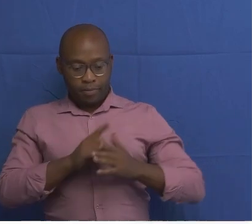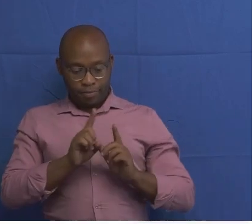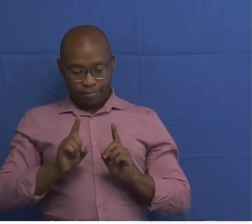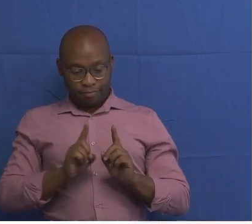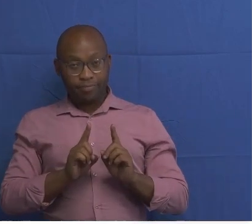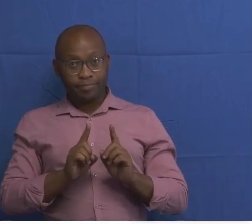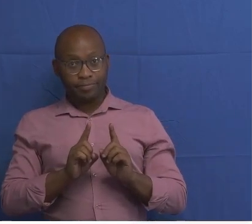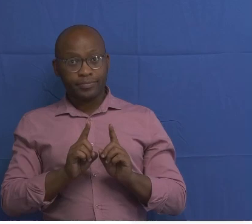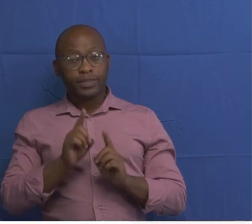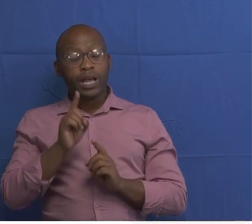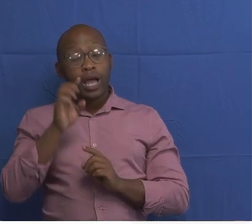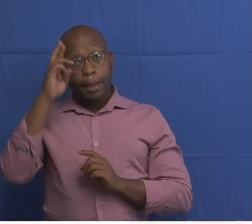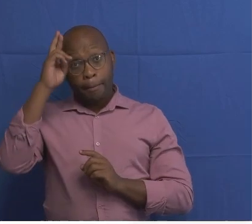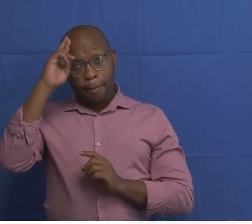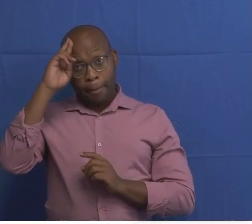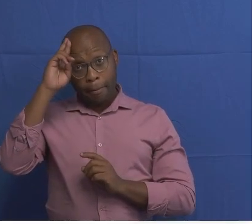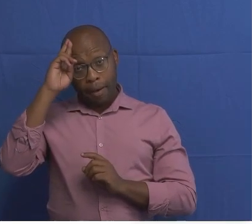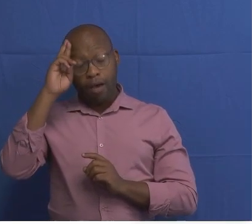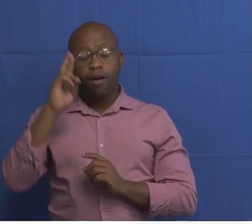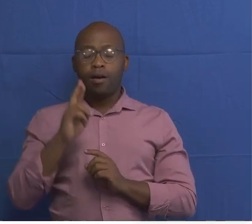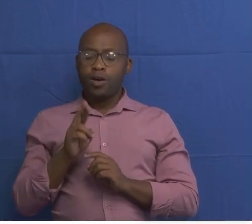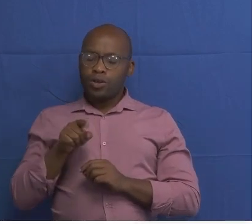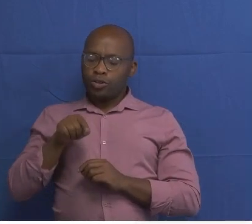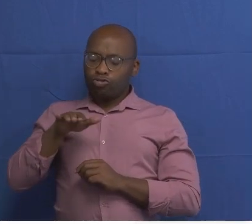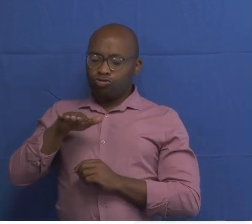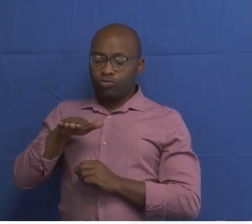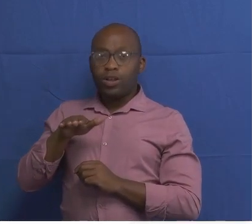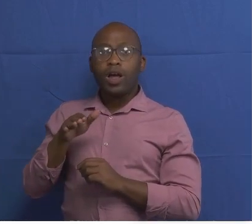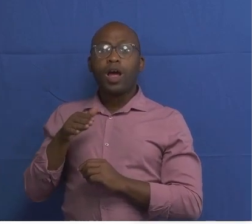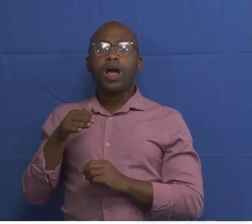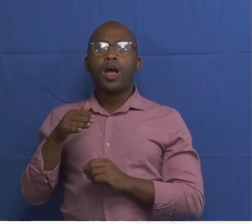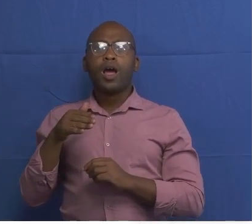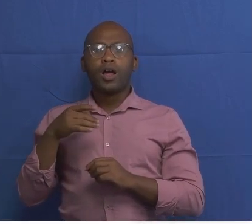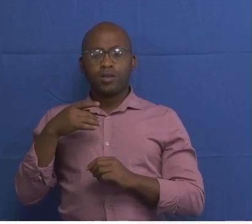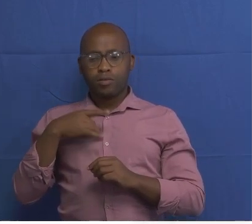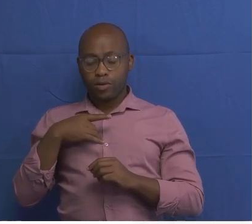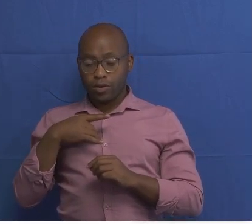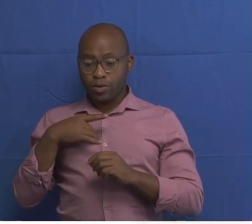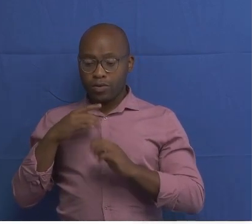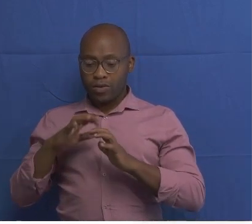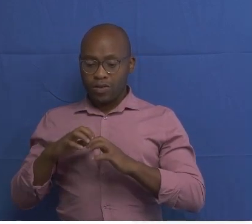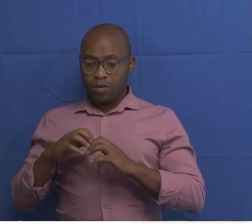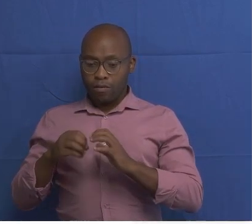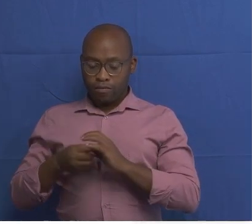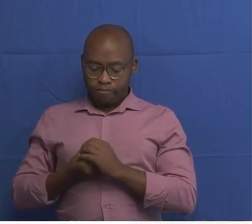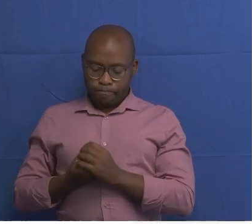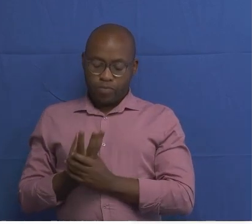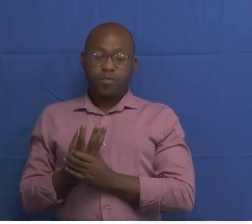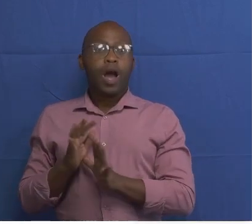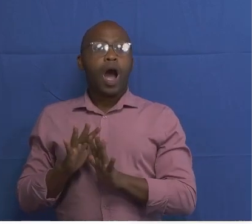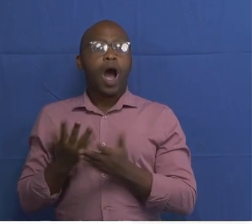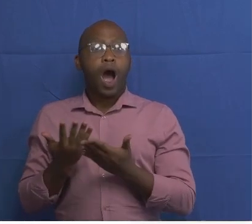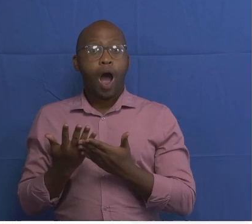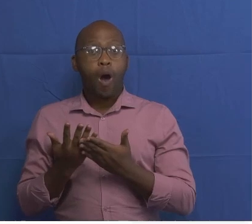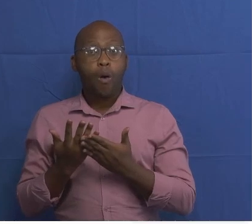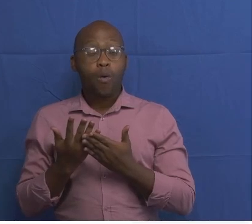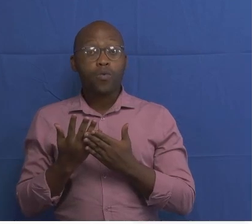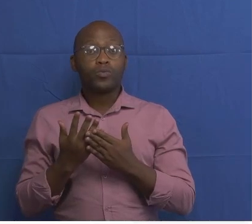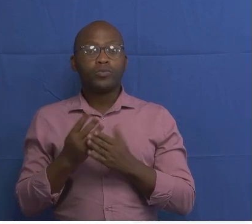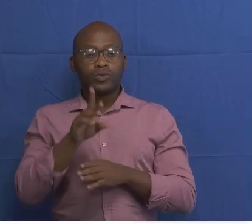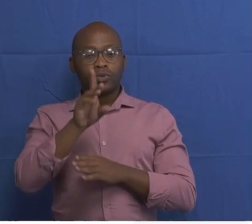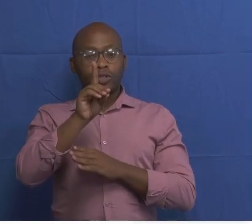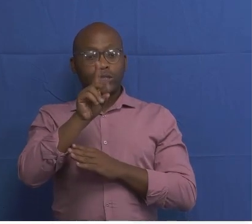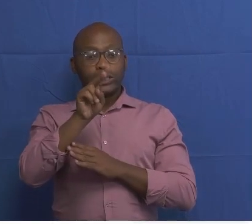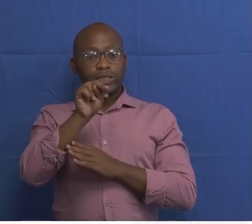offspring receive half of their DNA from each parent. So it means that this child has received half of their DNA from the father